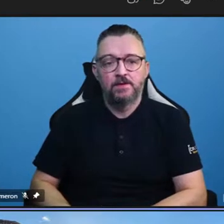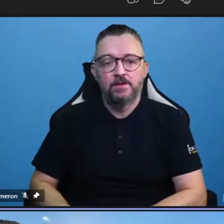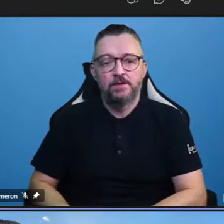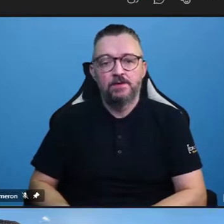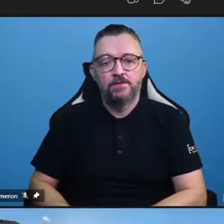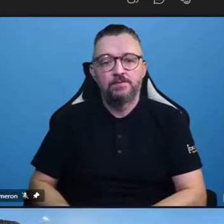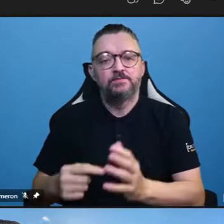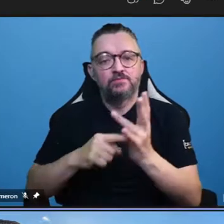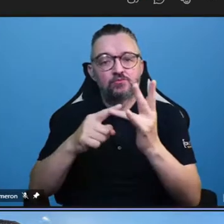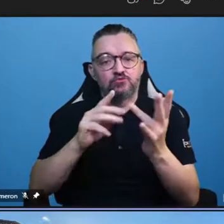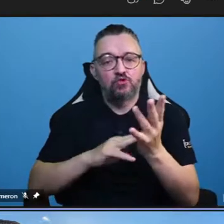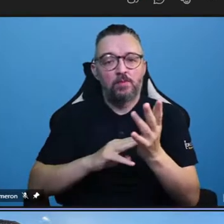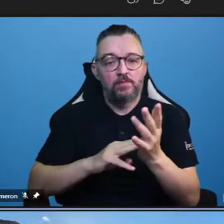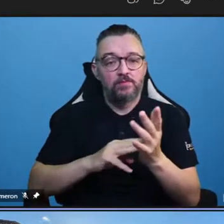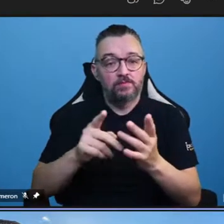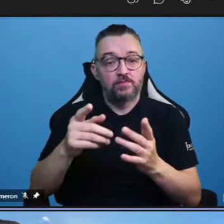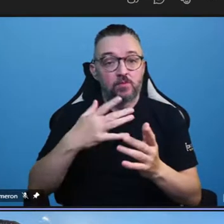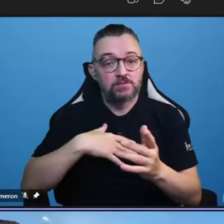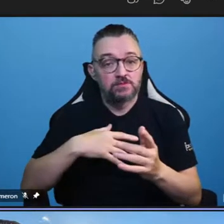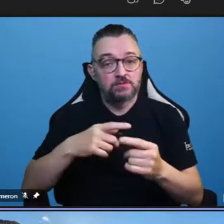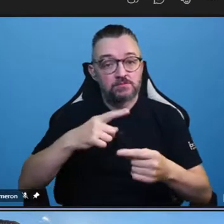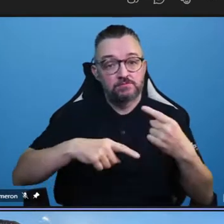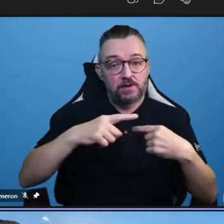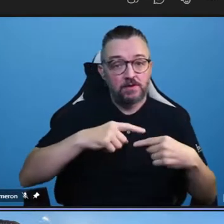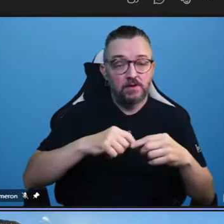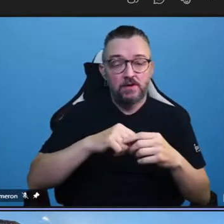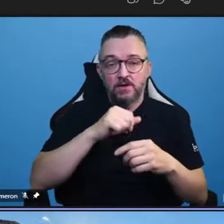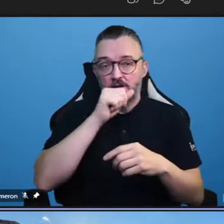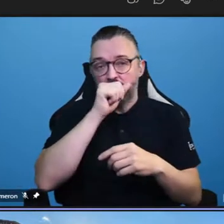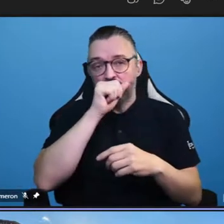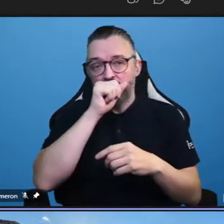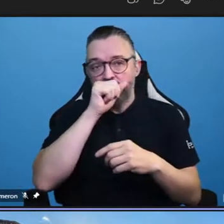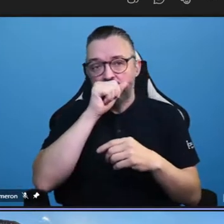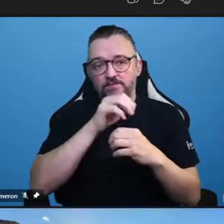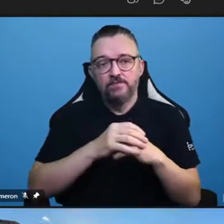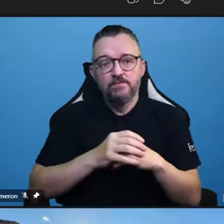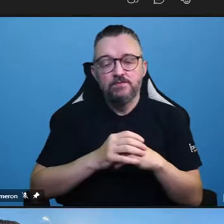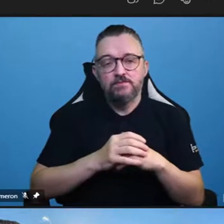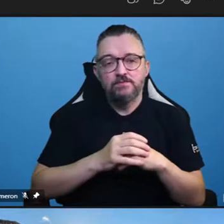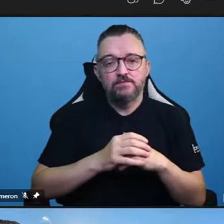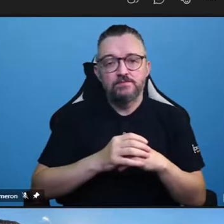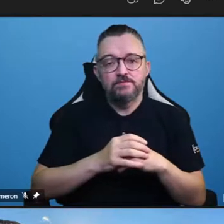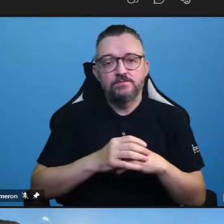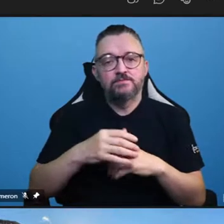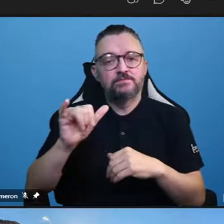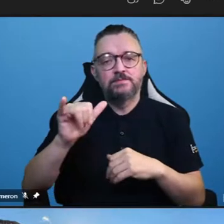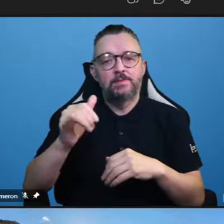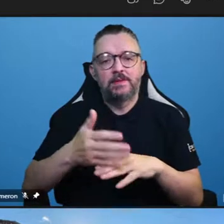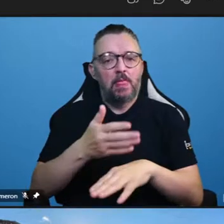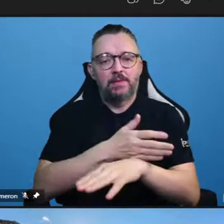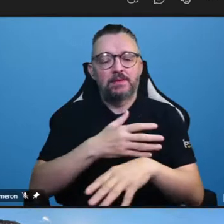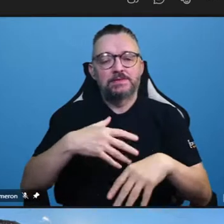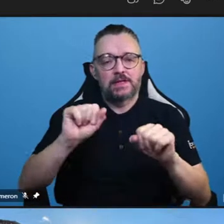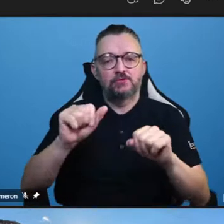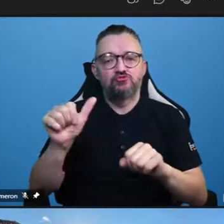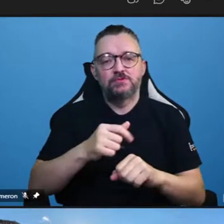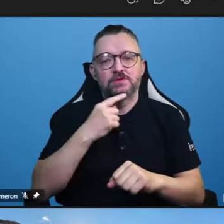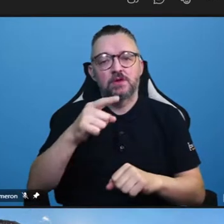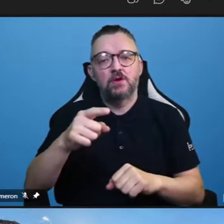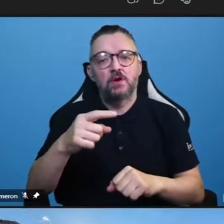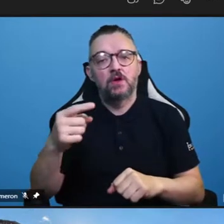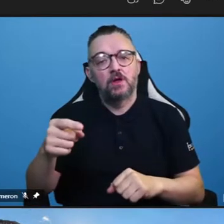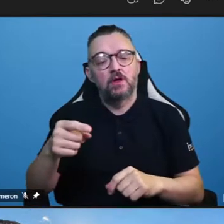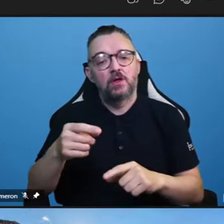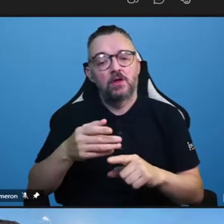Tom, do you like to come back to that? Yeah, I mean, I guess I should maybe have said it at the outset. This report also went to the